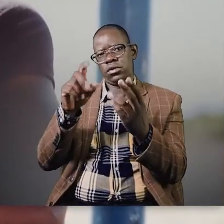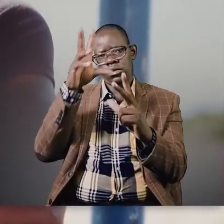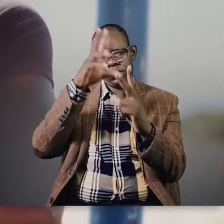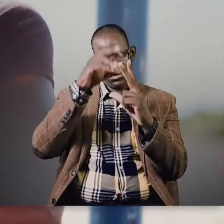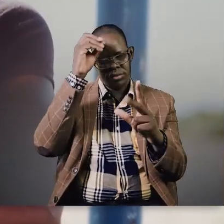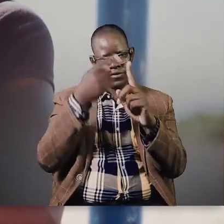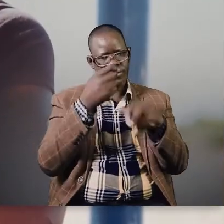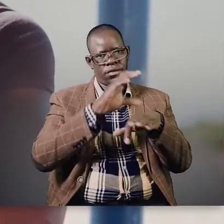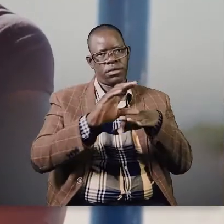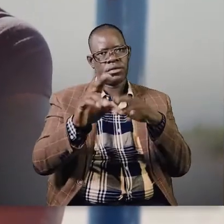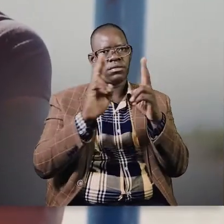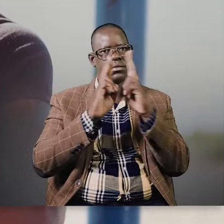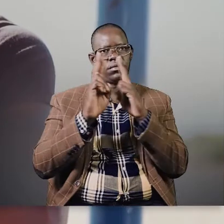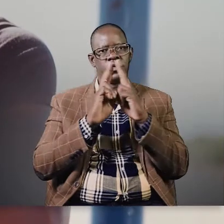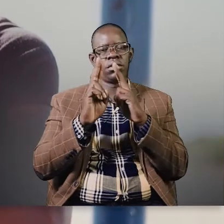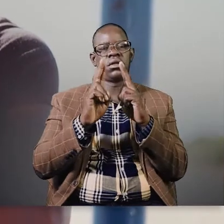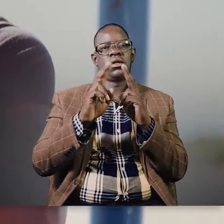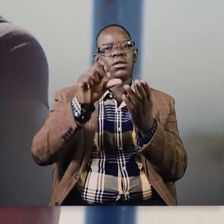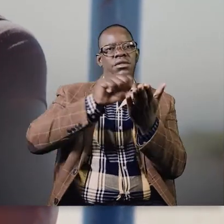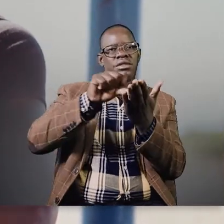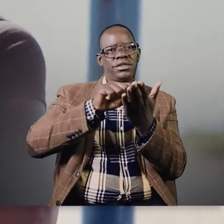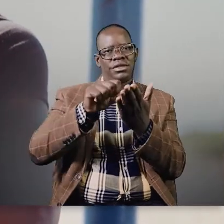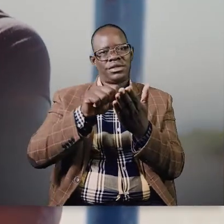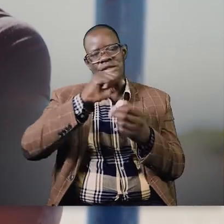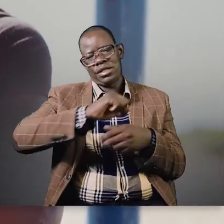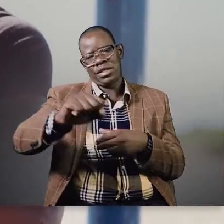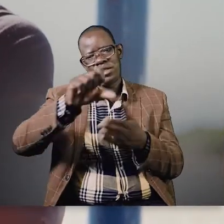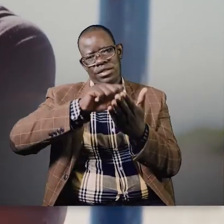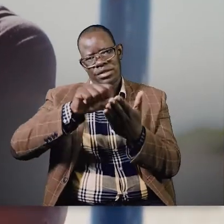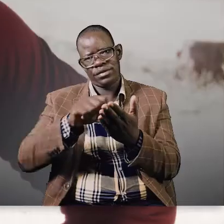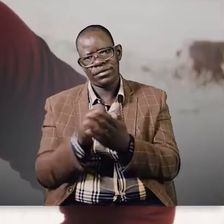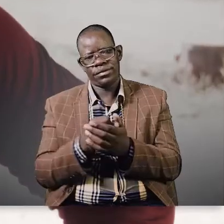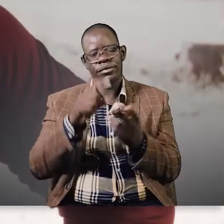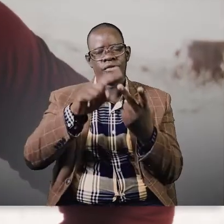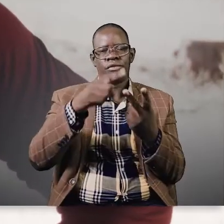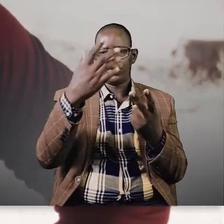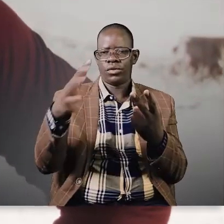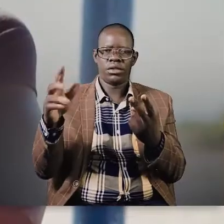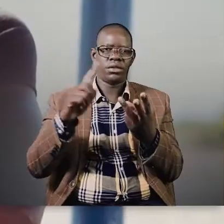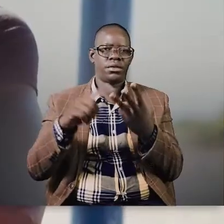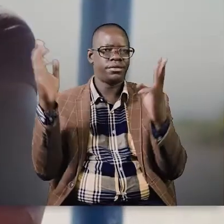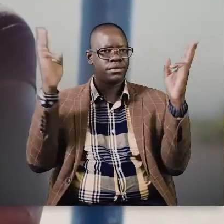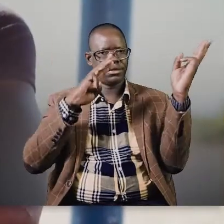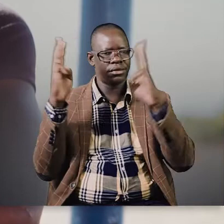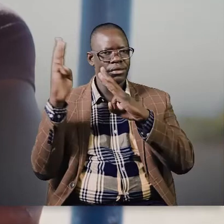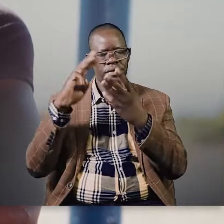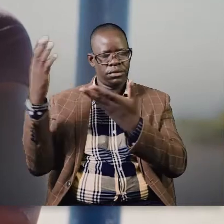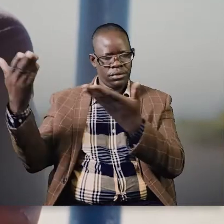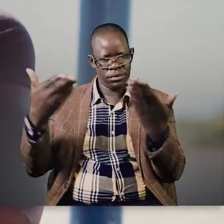students from NAMCO here to talk to us today about pollution, namely land, air, and water. Welcome,